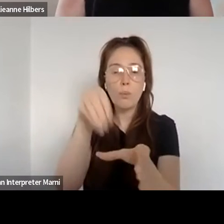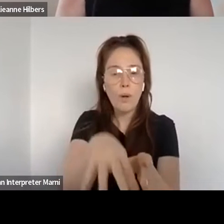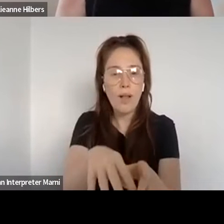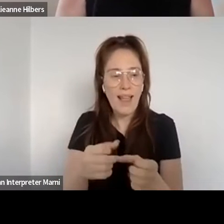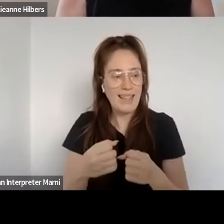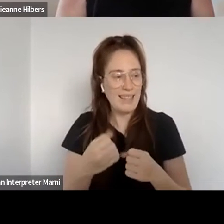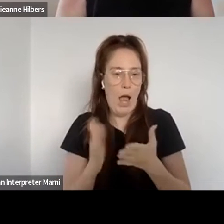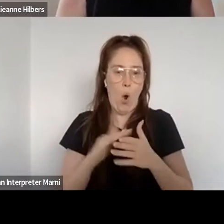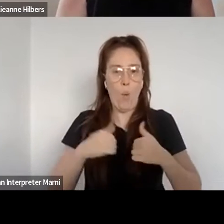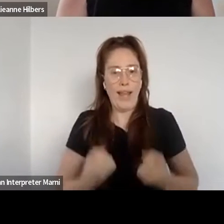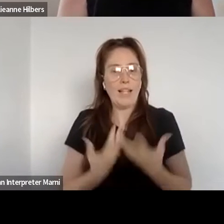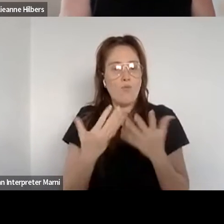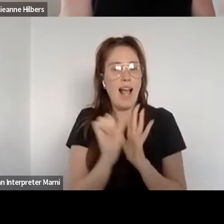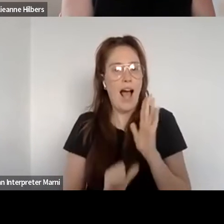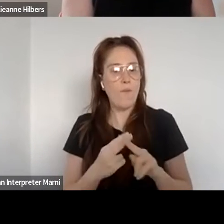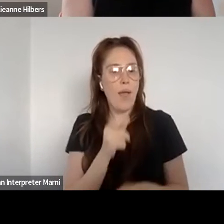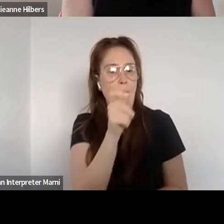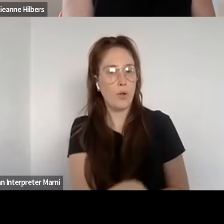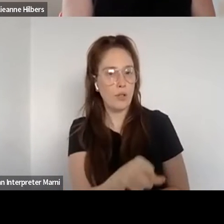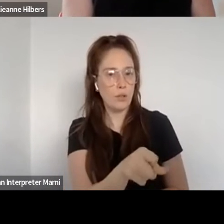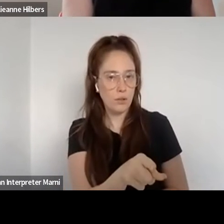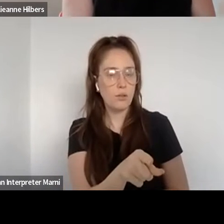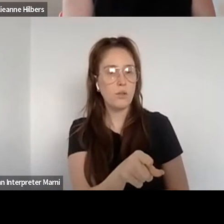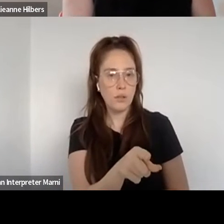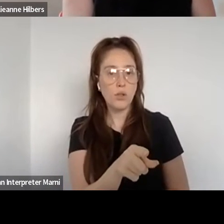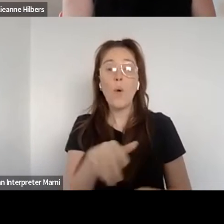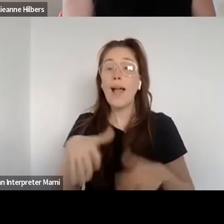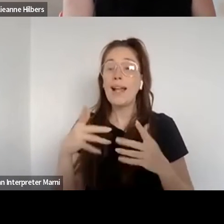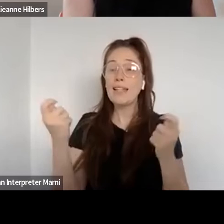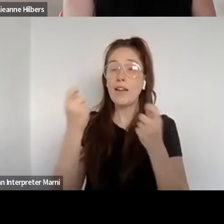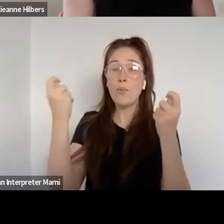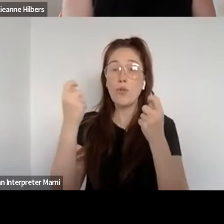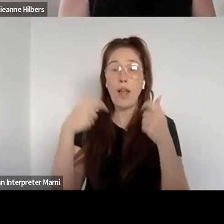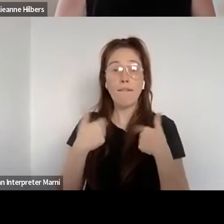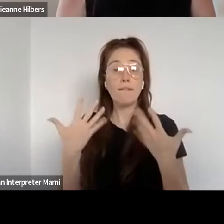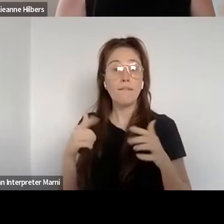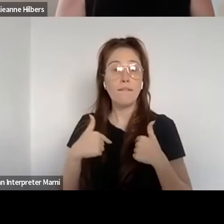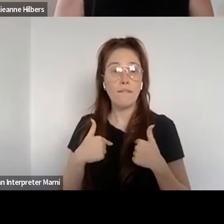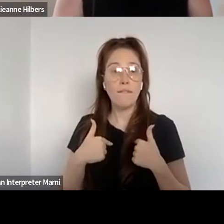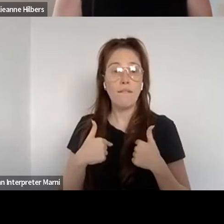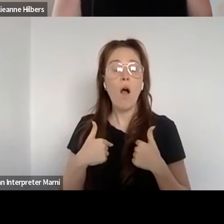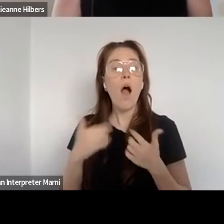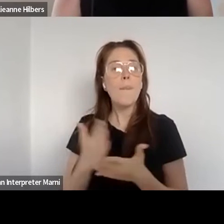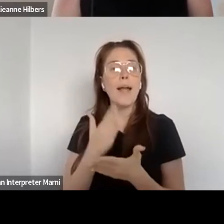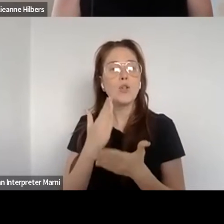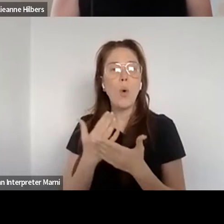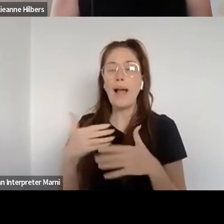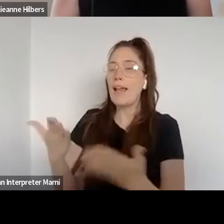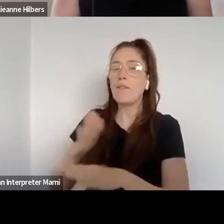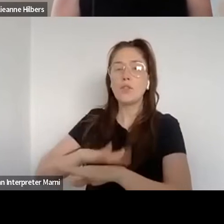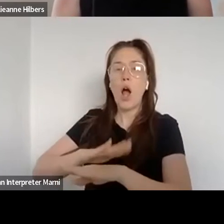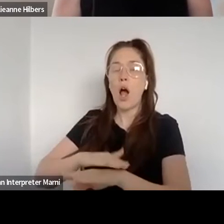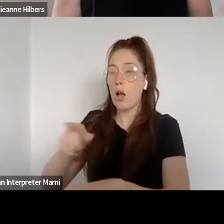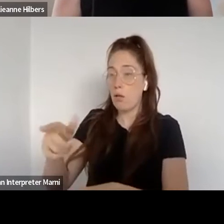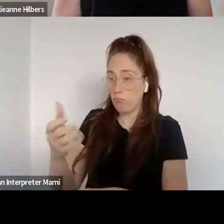that person. And so in every ceremony that I do, I always make a time for people to write down what they're feeling